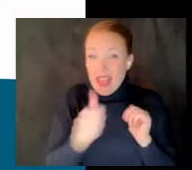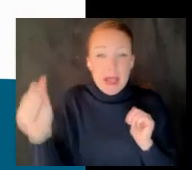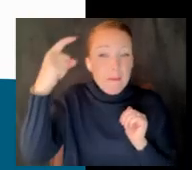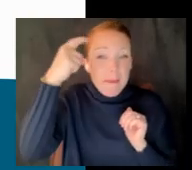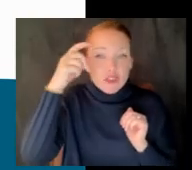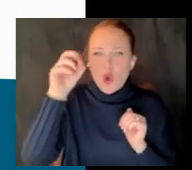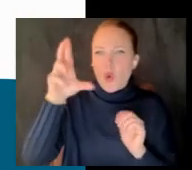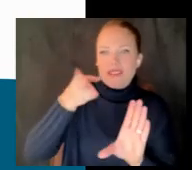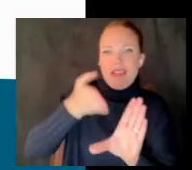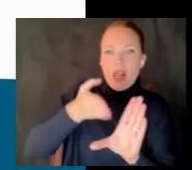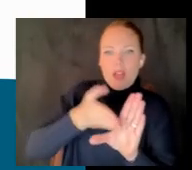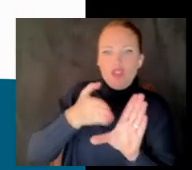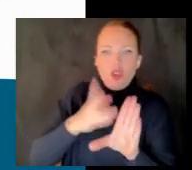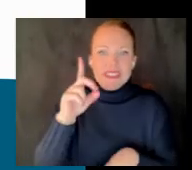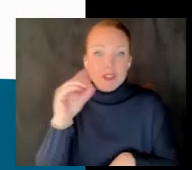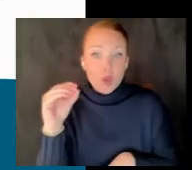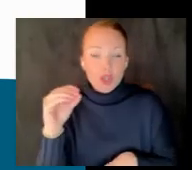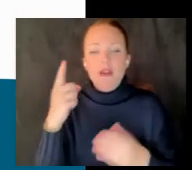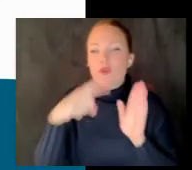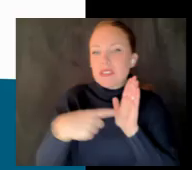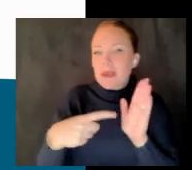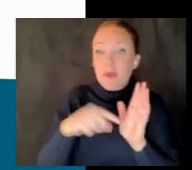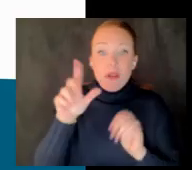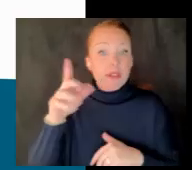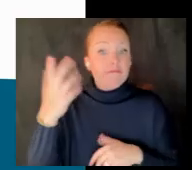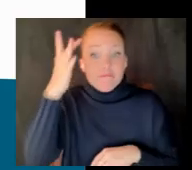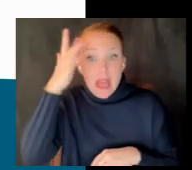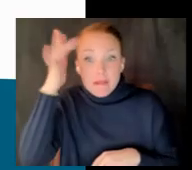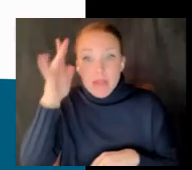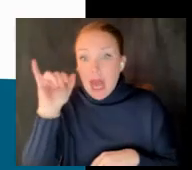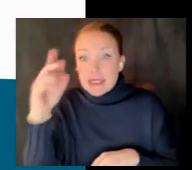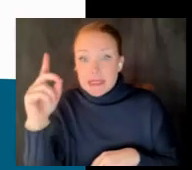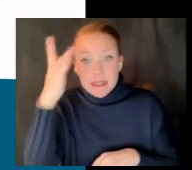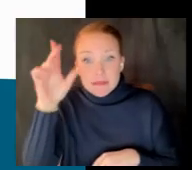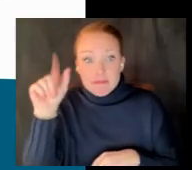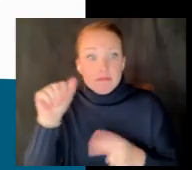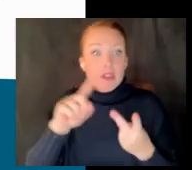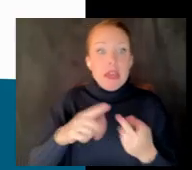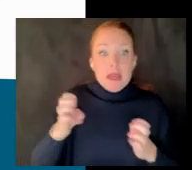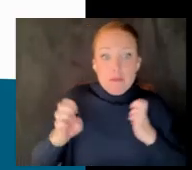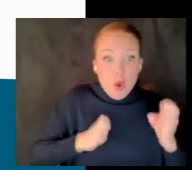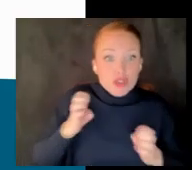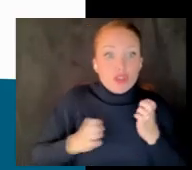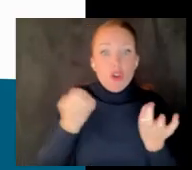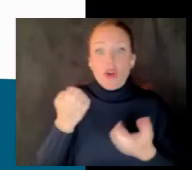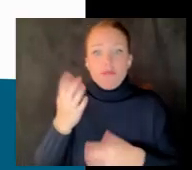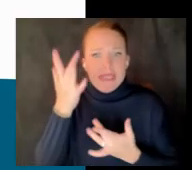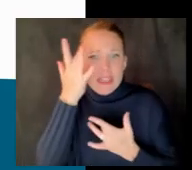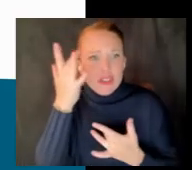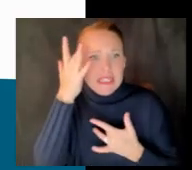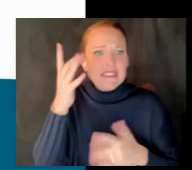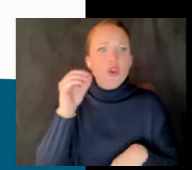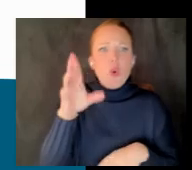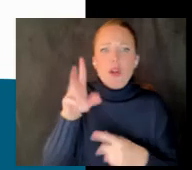or psychological disorder, such as intellectual disabilities, organic brain syndrome, emotional or mental illness, or